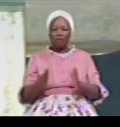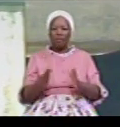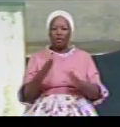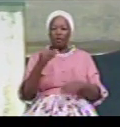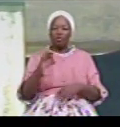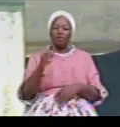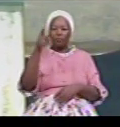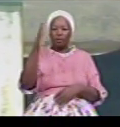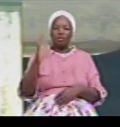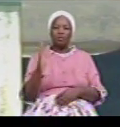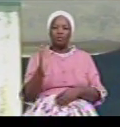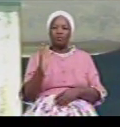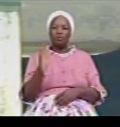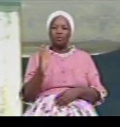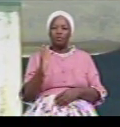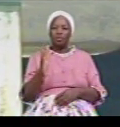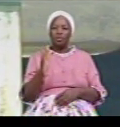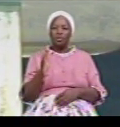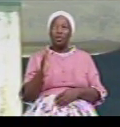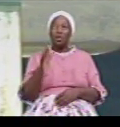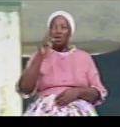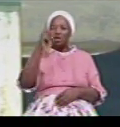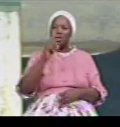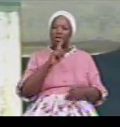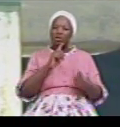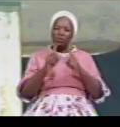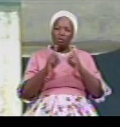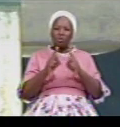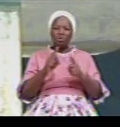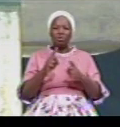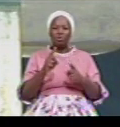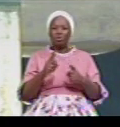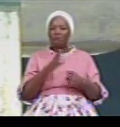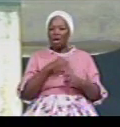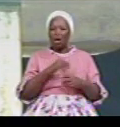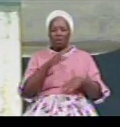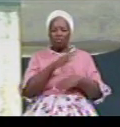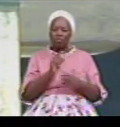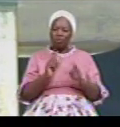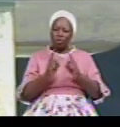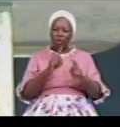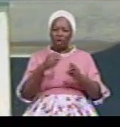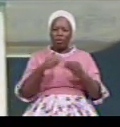God." He mentions quite a lot of things there. Remember,